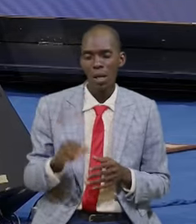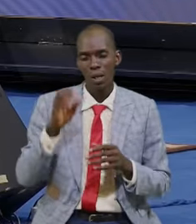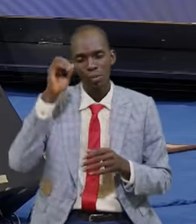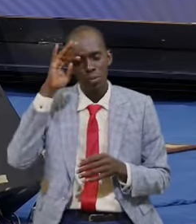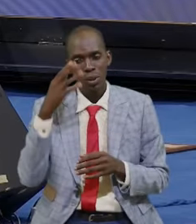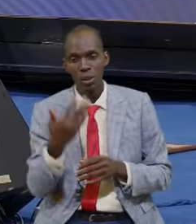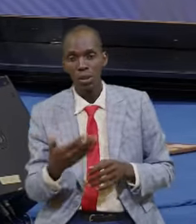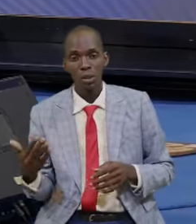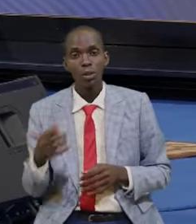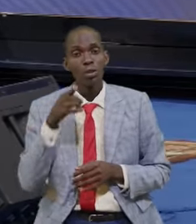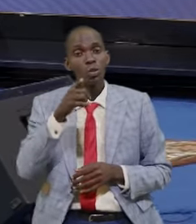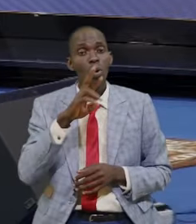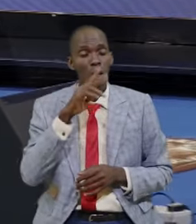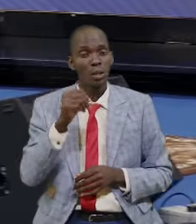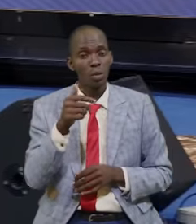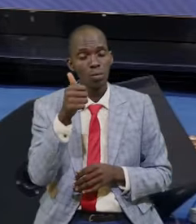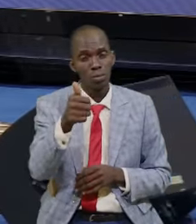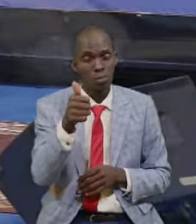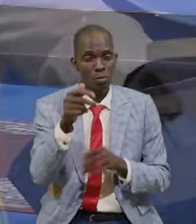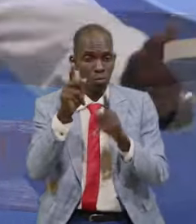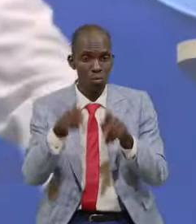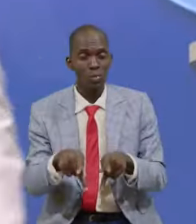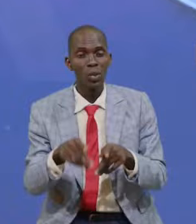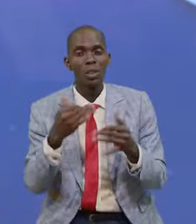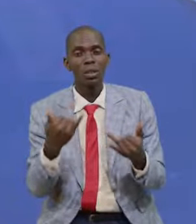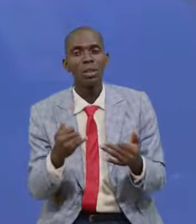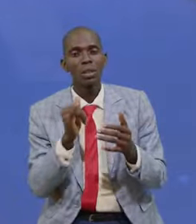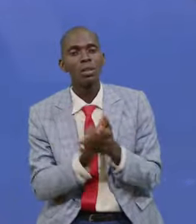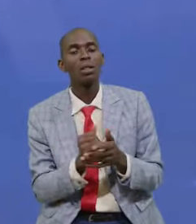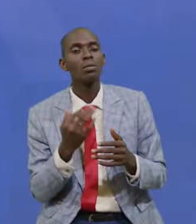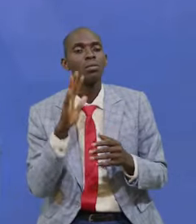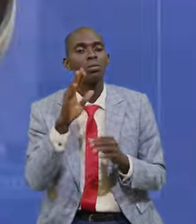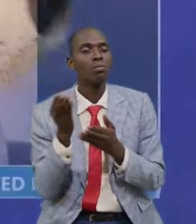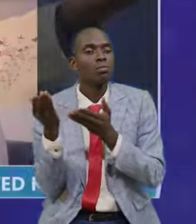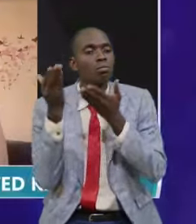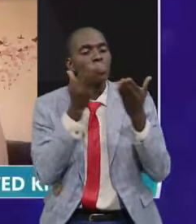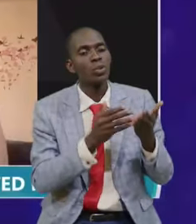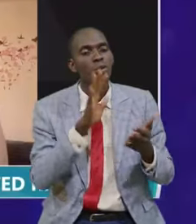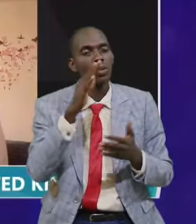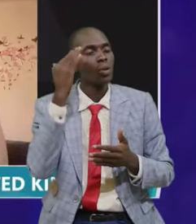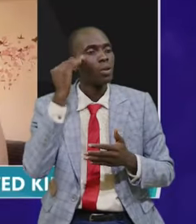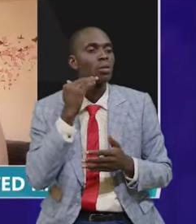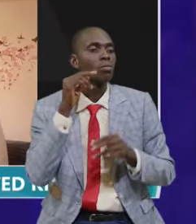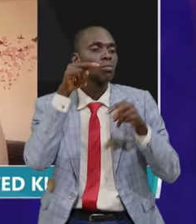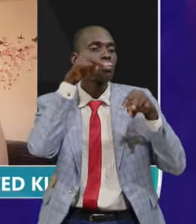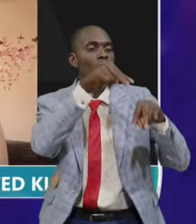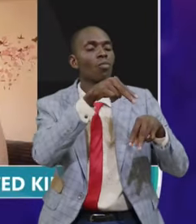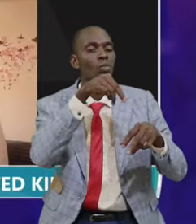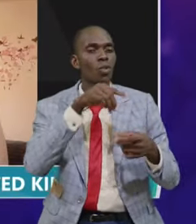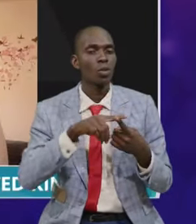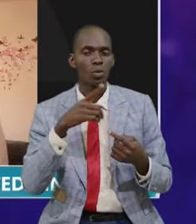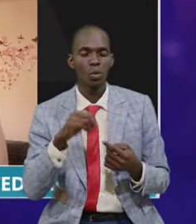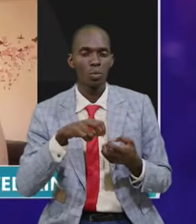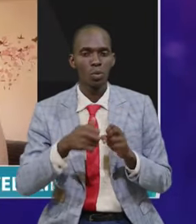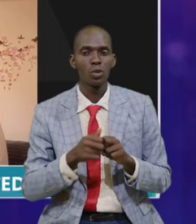and you stuck your head into the very source of the curse. But if you stay with